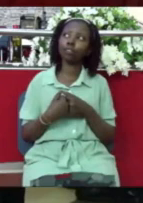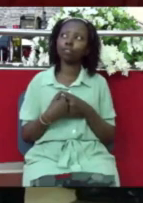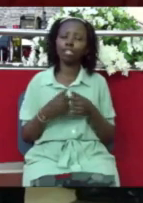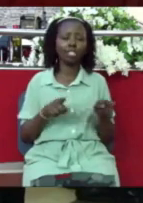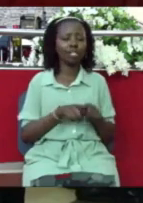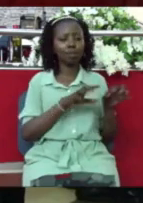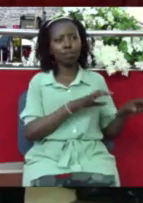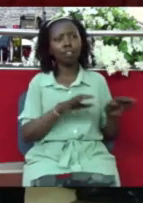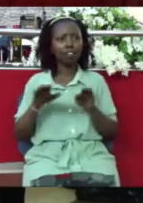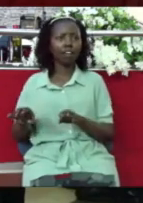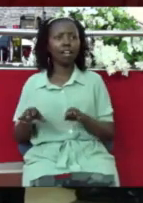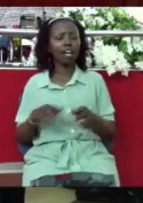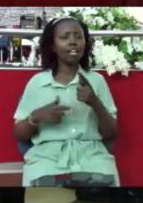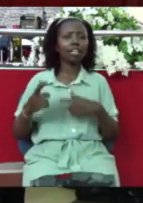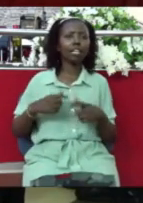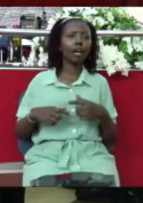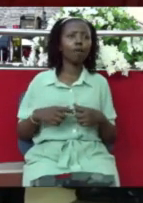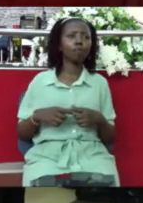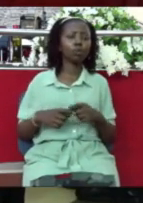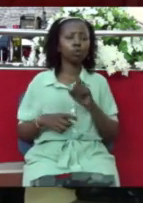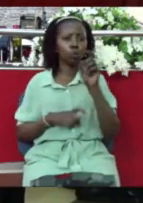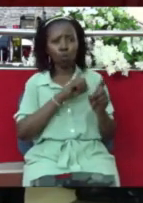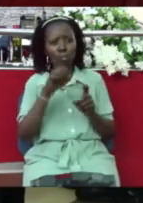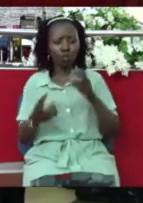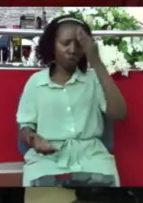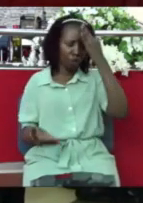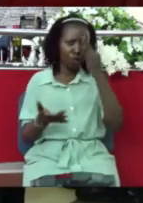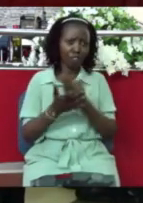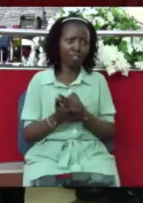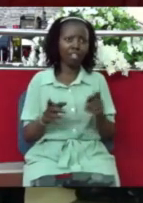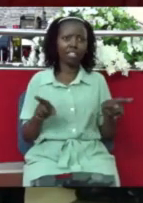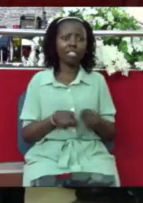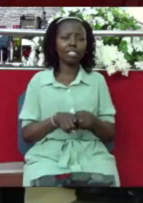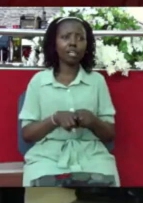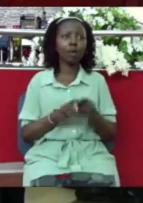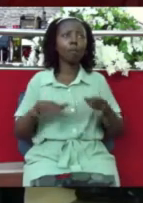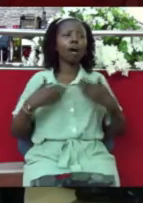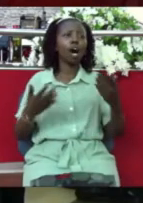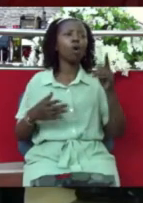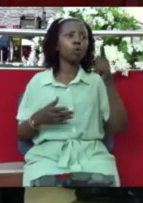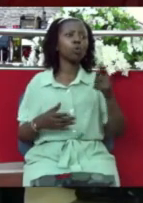They come to test my faith and my endurance.